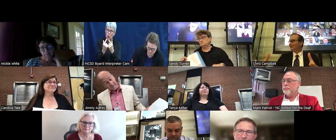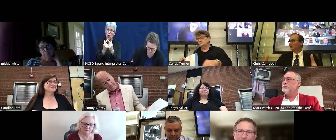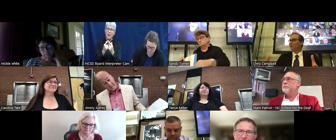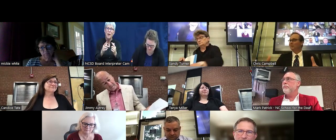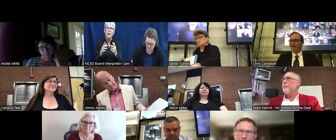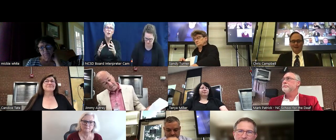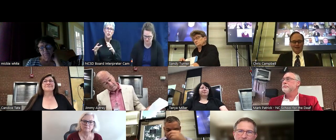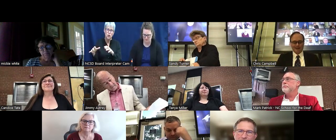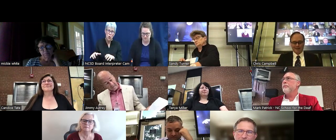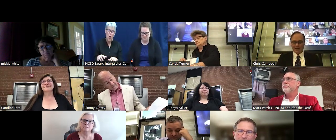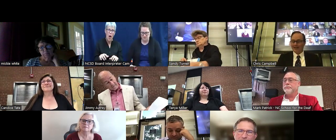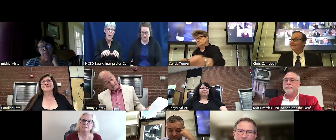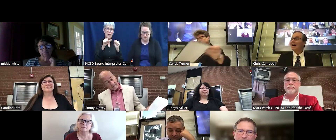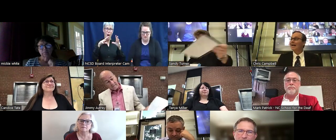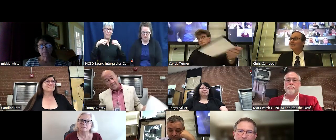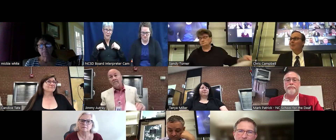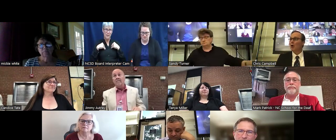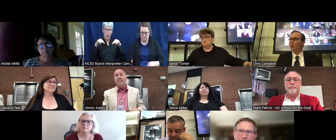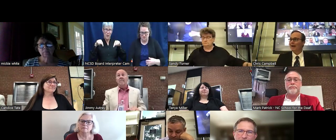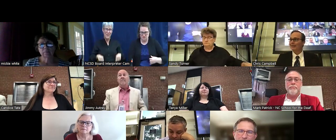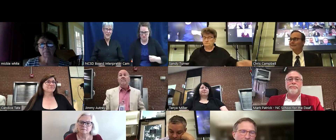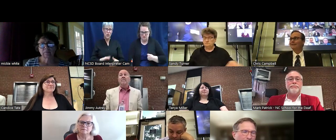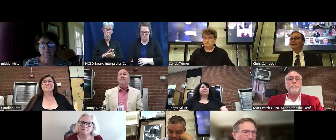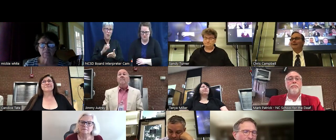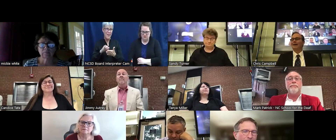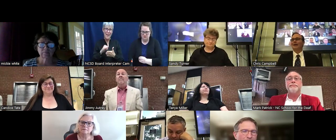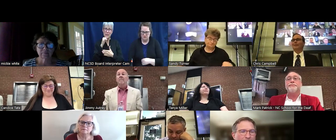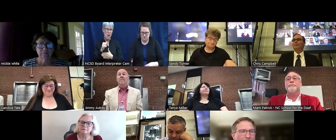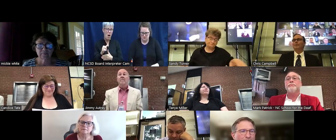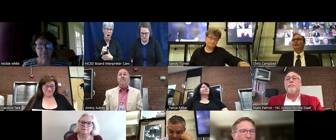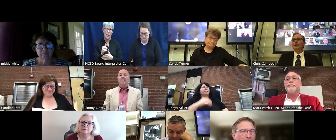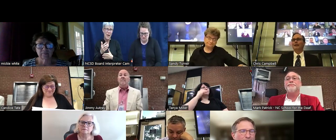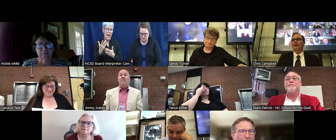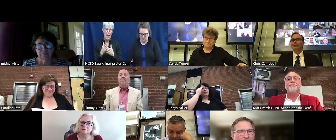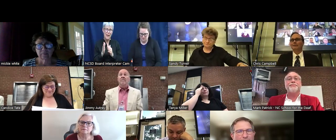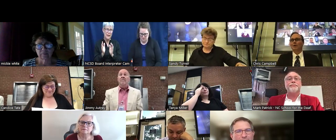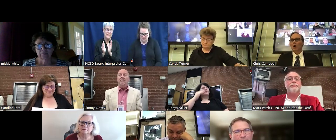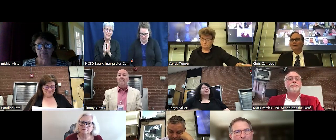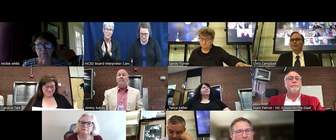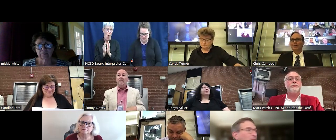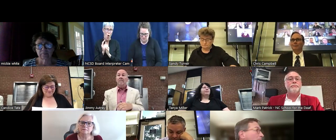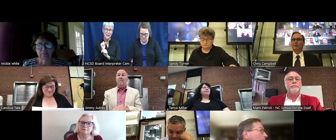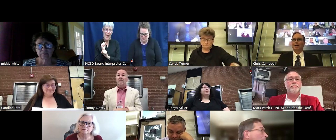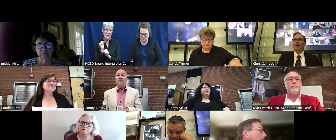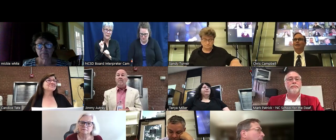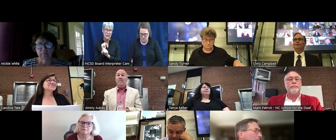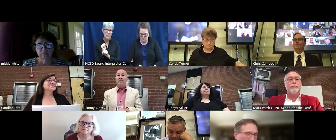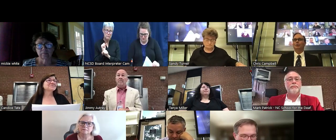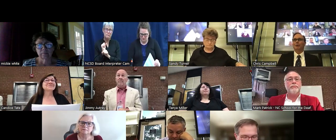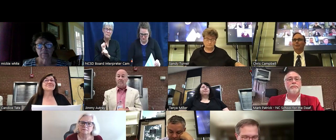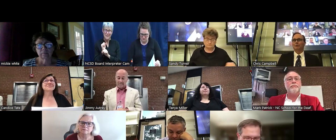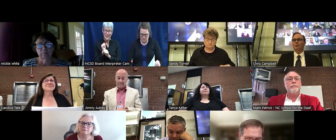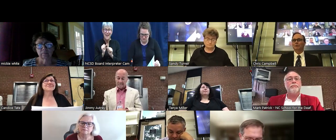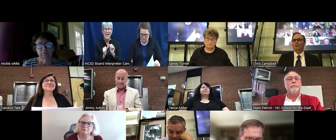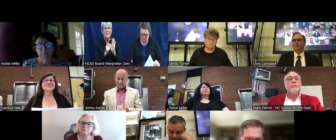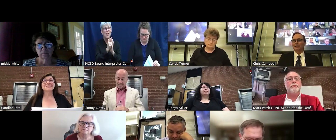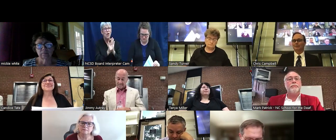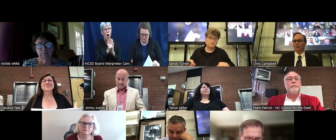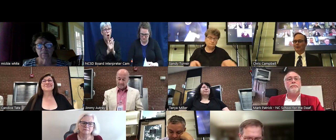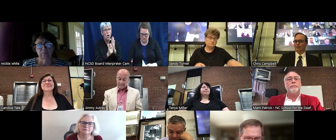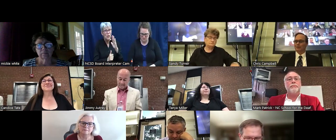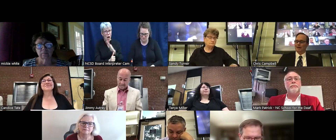this school. And that is not a small task. The laws that apply to public schools in the